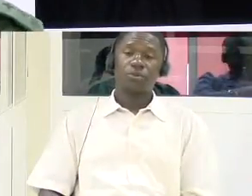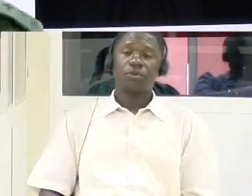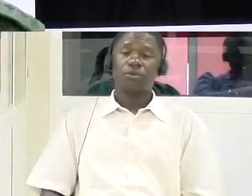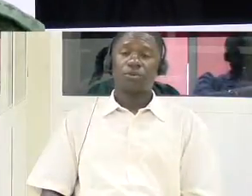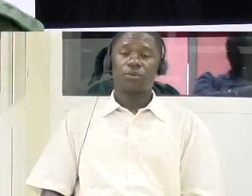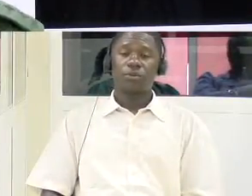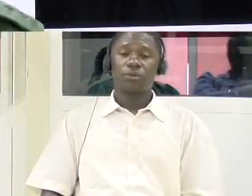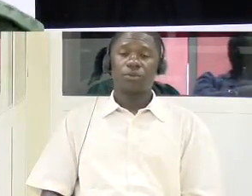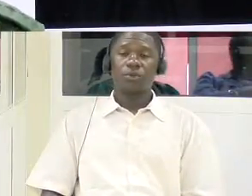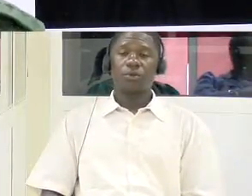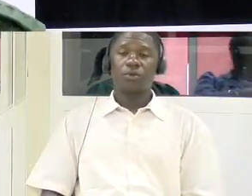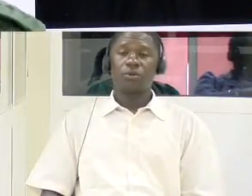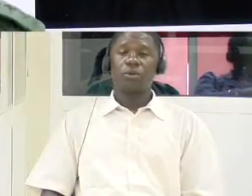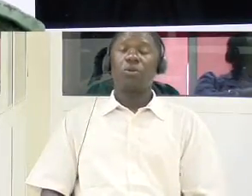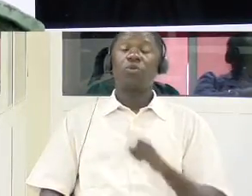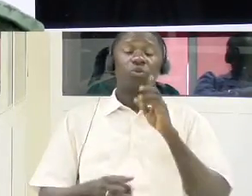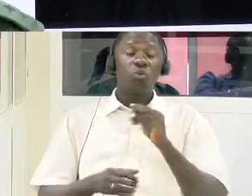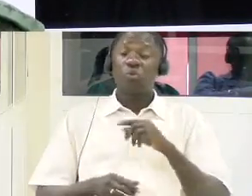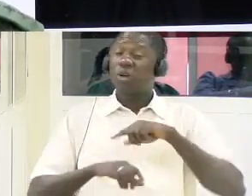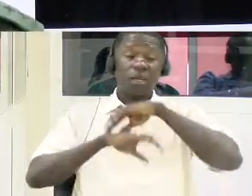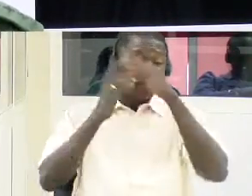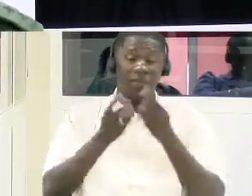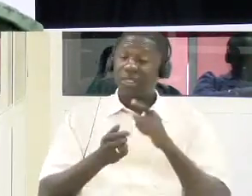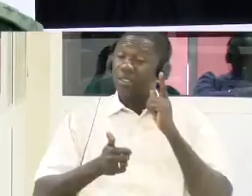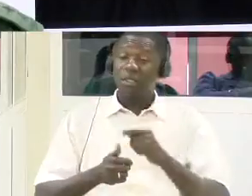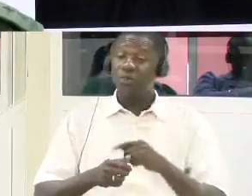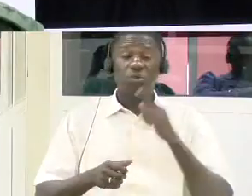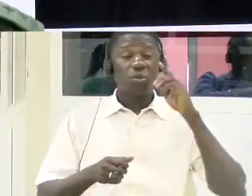To do whatever it takes to make sure that that doesn't happen.